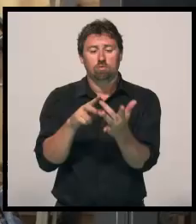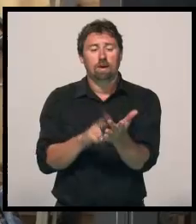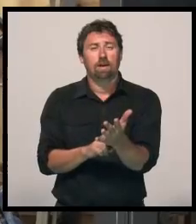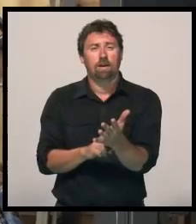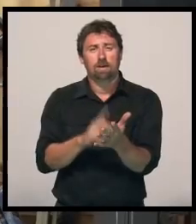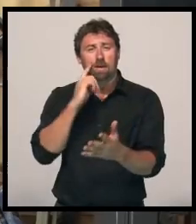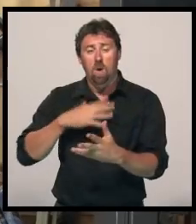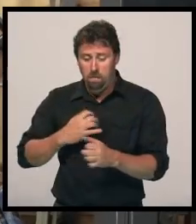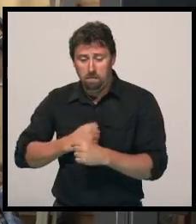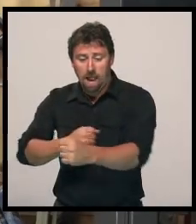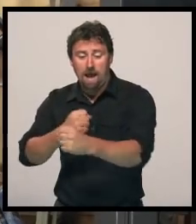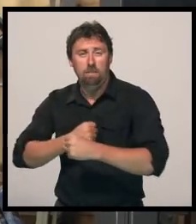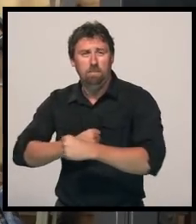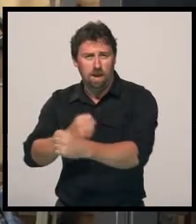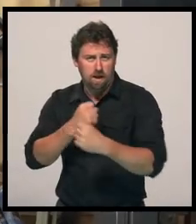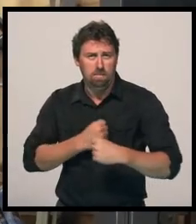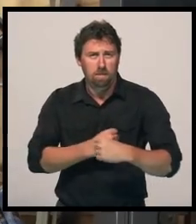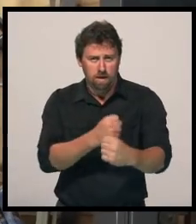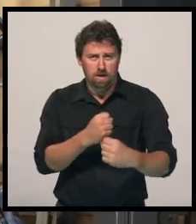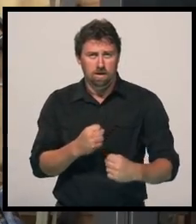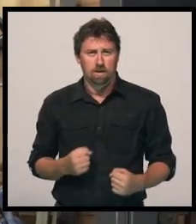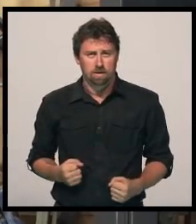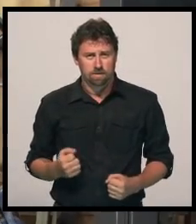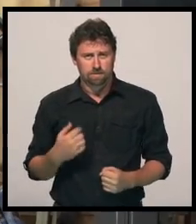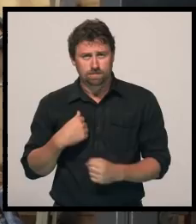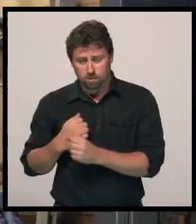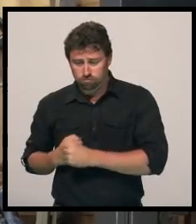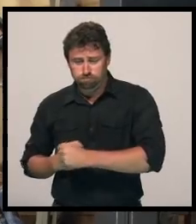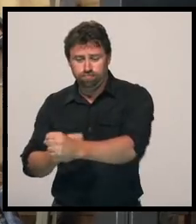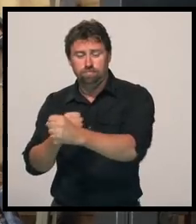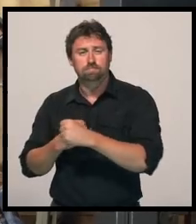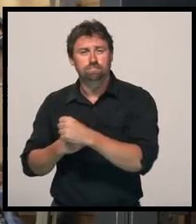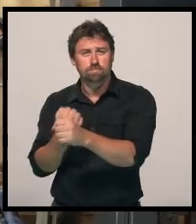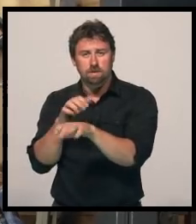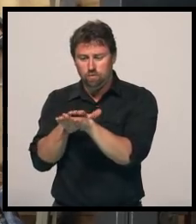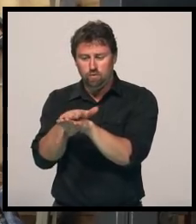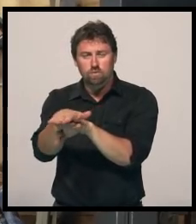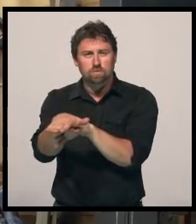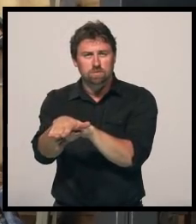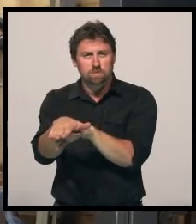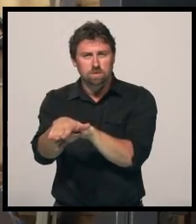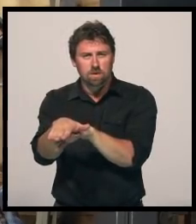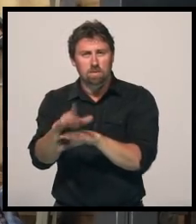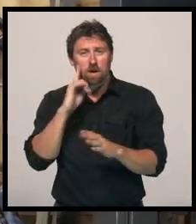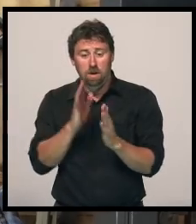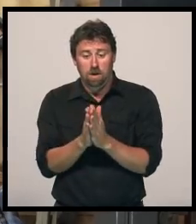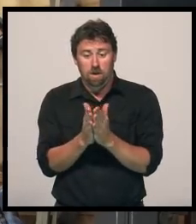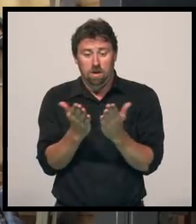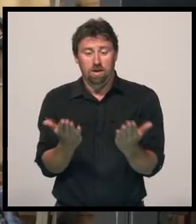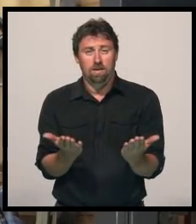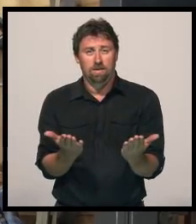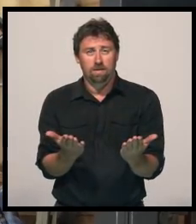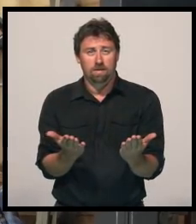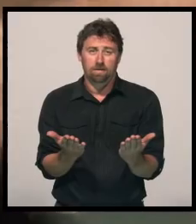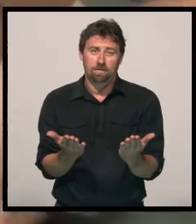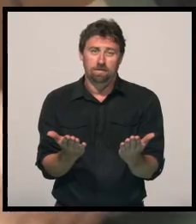grain, so if I was to plane this bit of material, I'd be planing it from me to you and we're laying the grain down. But look what happens once you